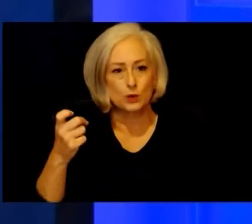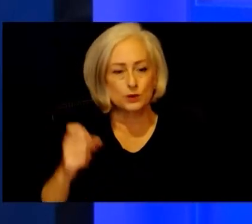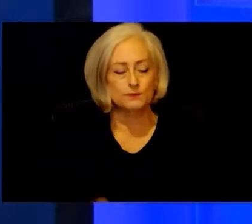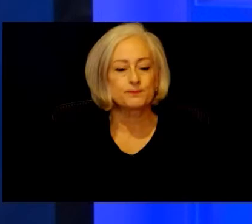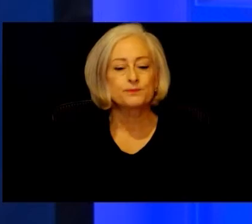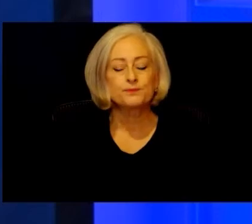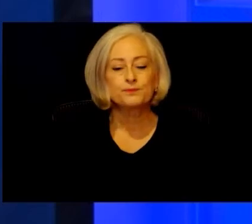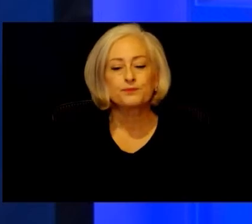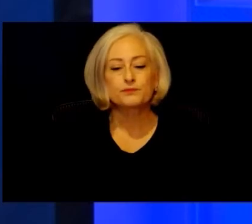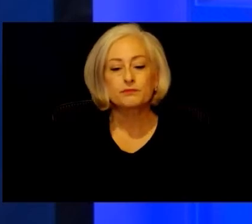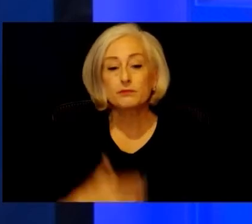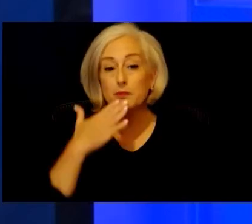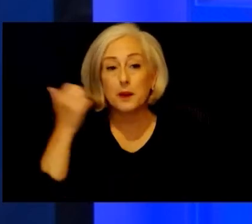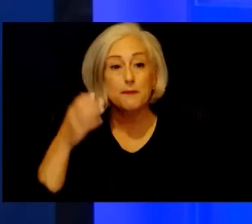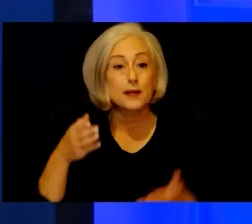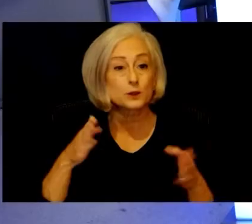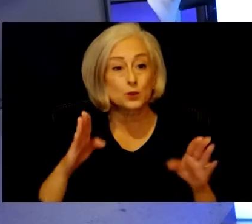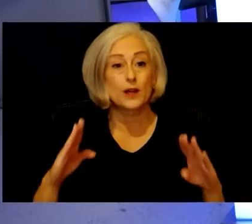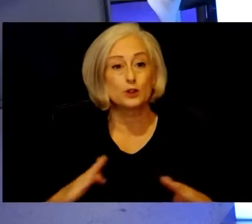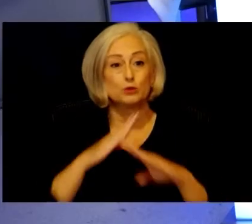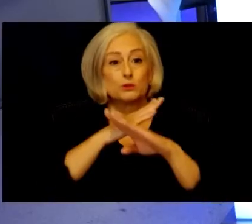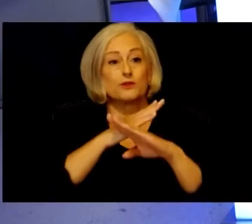to prevent is what way?